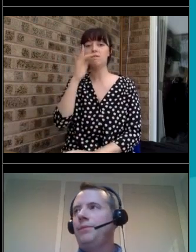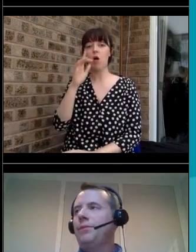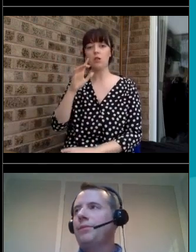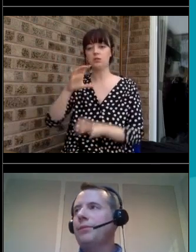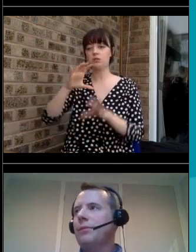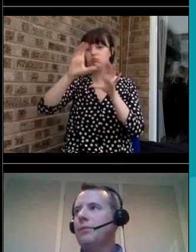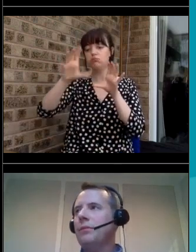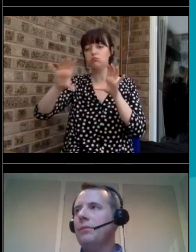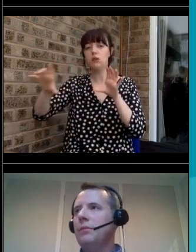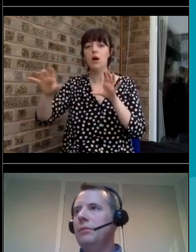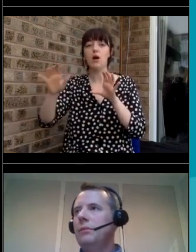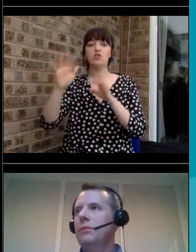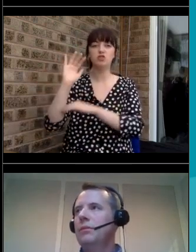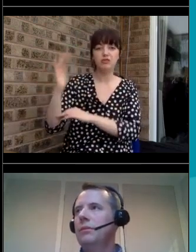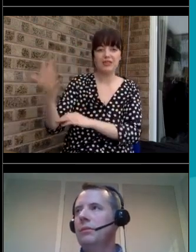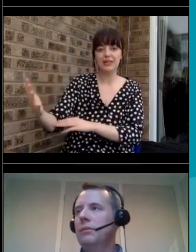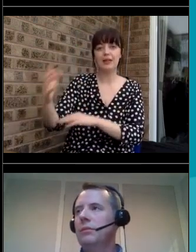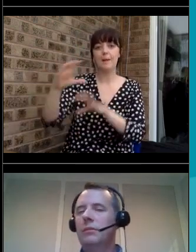the